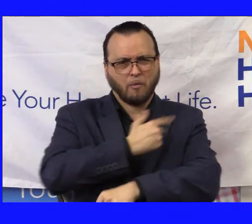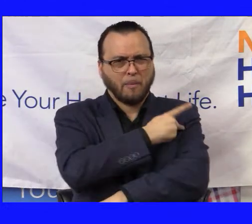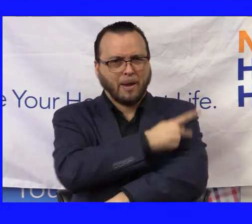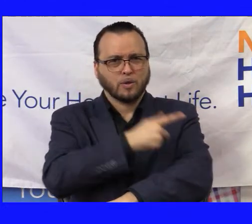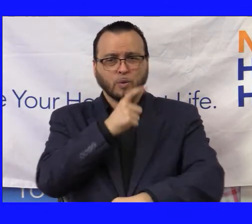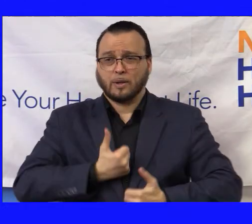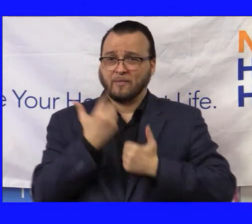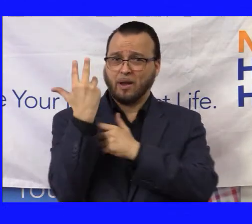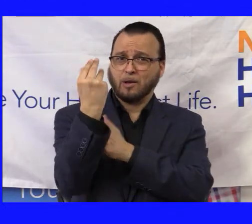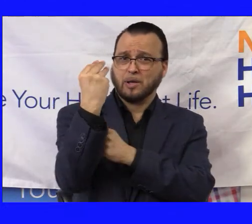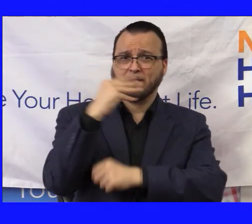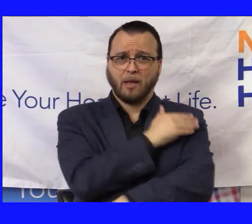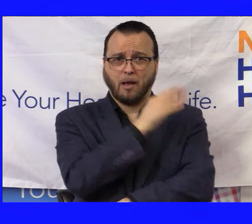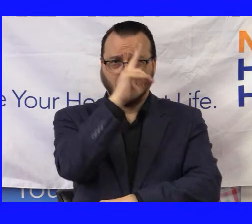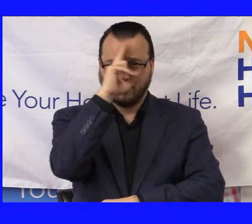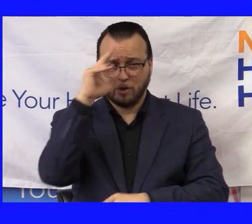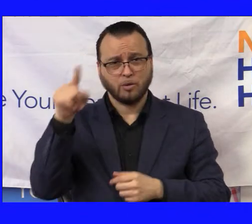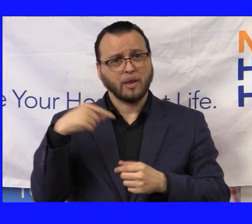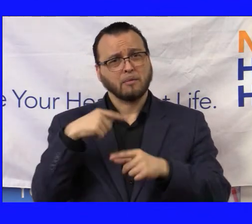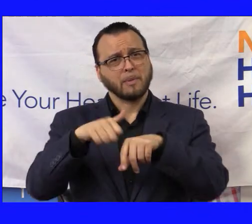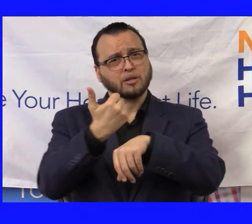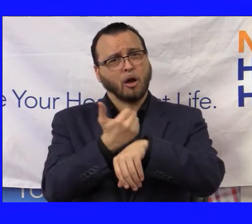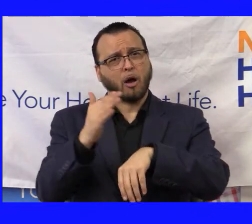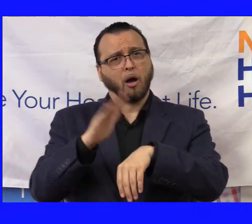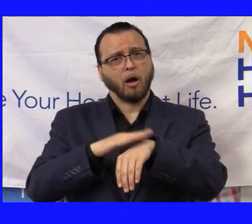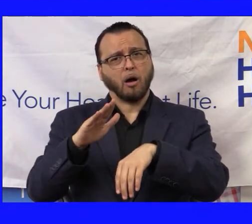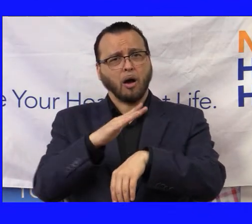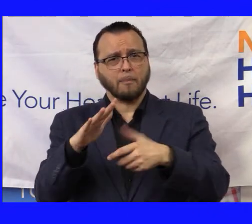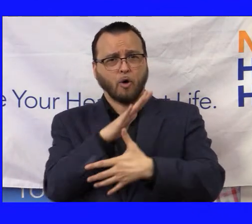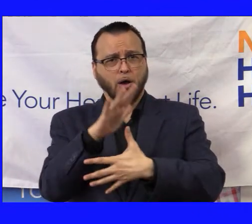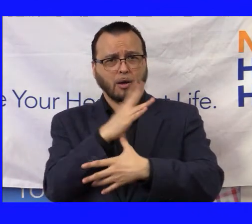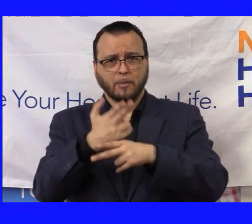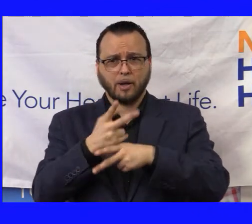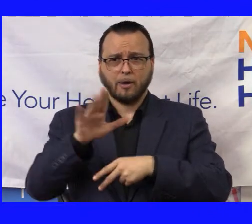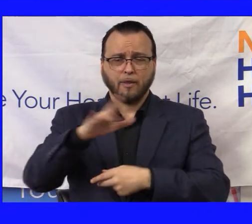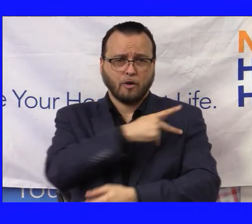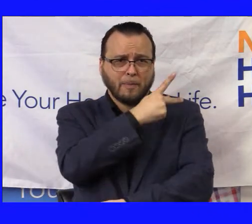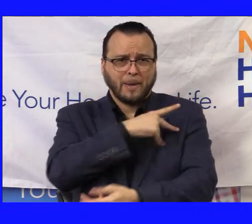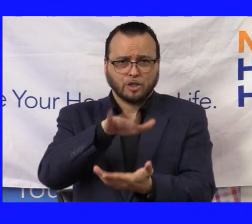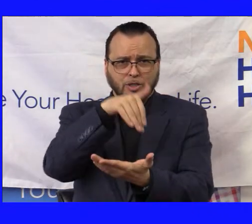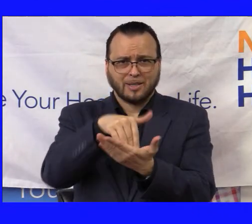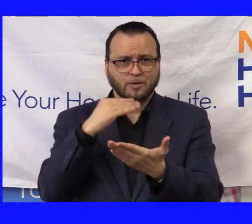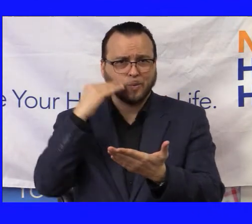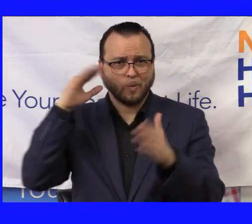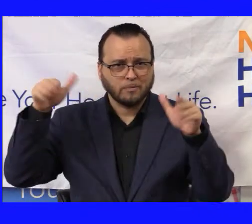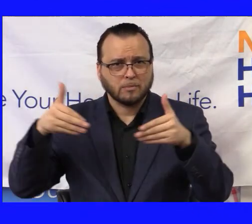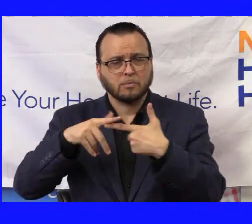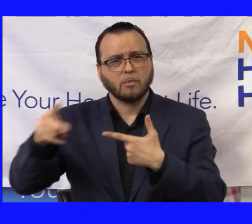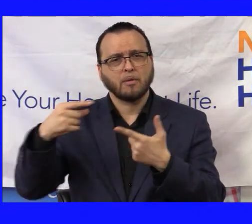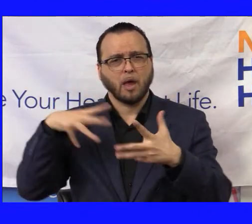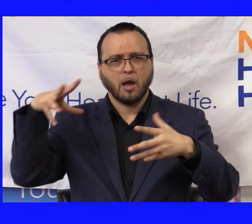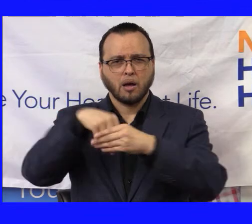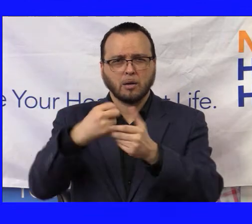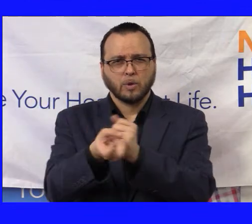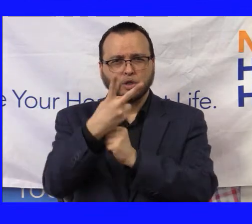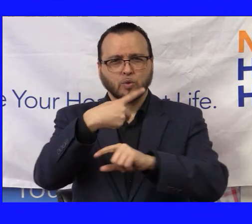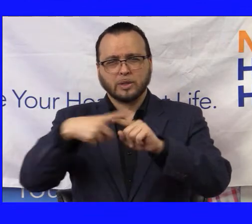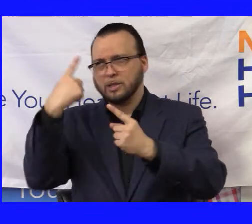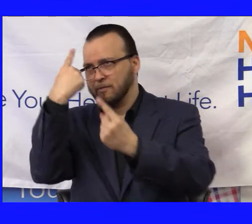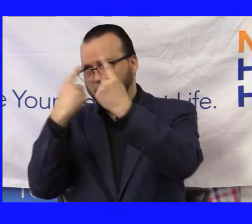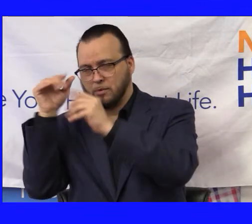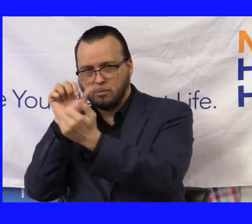hospital. It's based on the primary care patient-centered medical home. It really combines two thought models. One